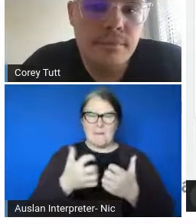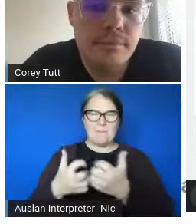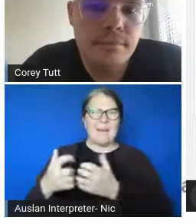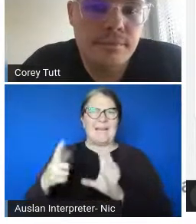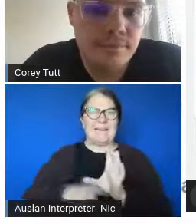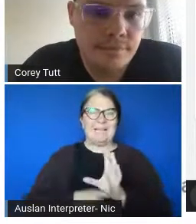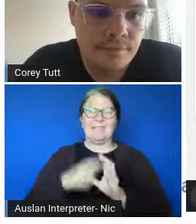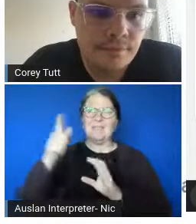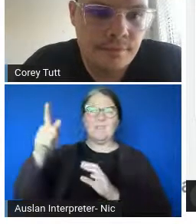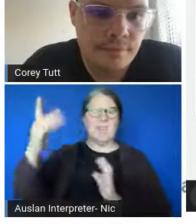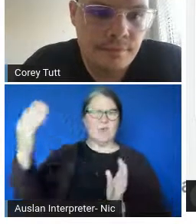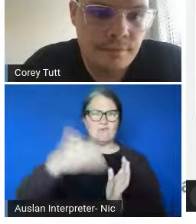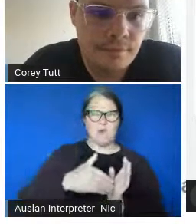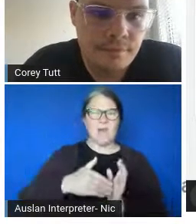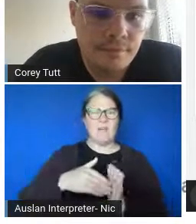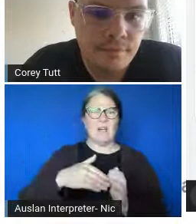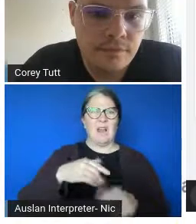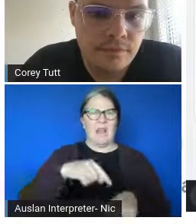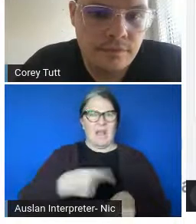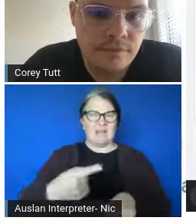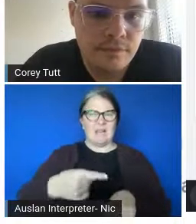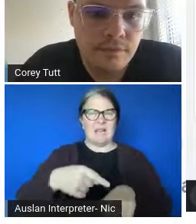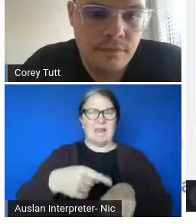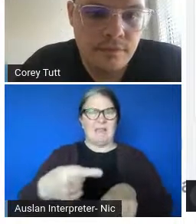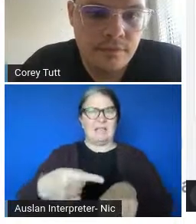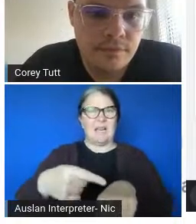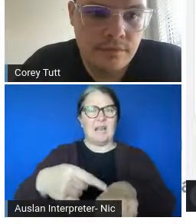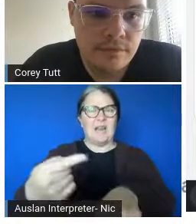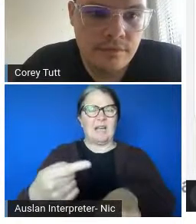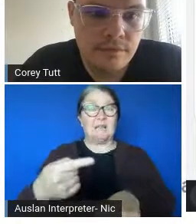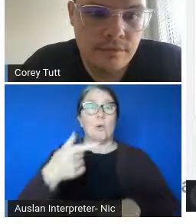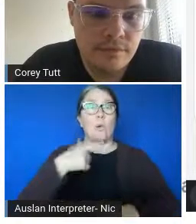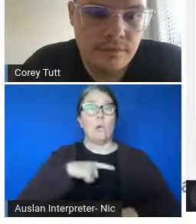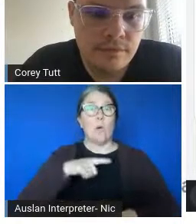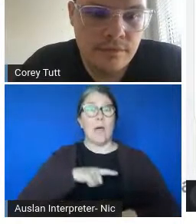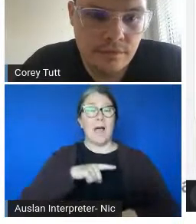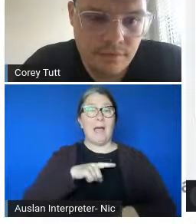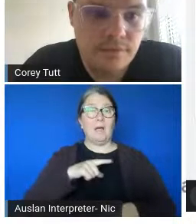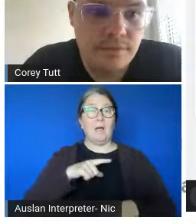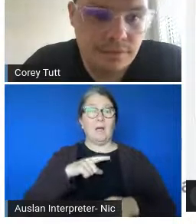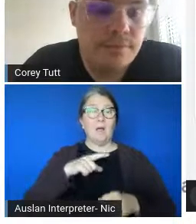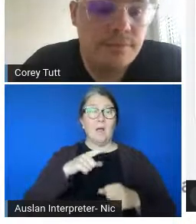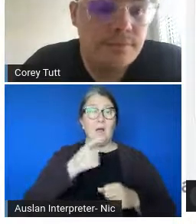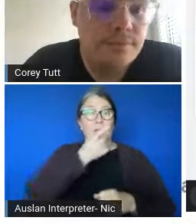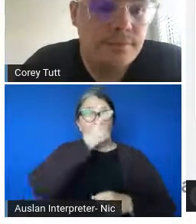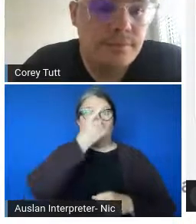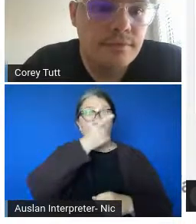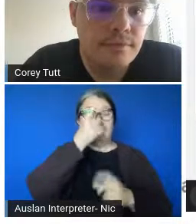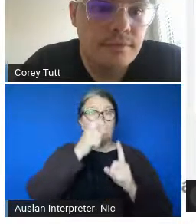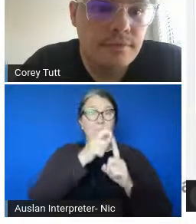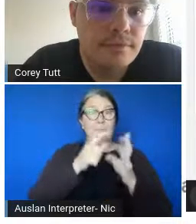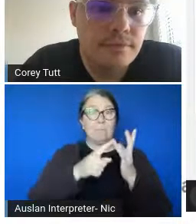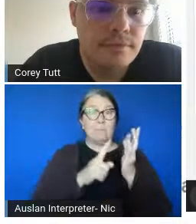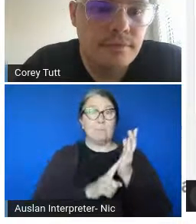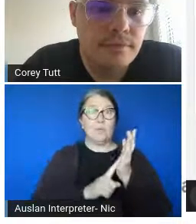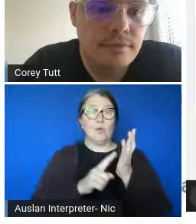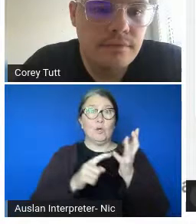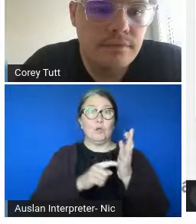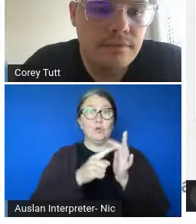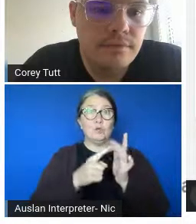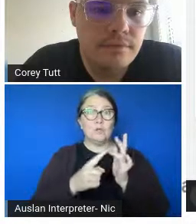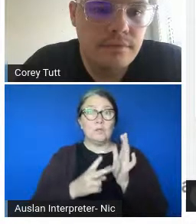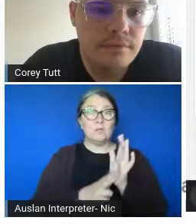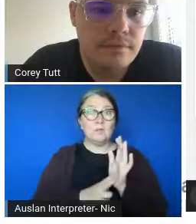later. And what they found, it was actually the light pollution from Sydney and the ACT was knocking the kind of navigational path of the boggon